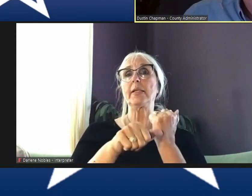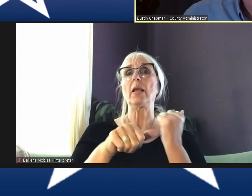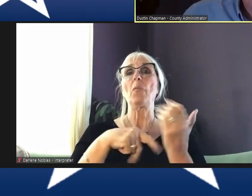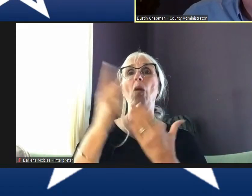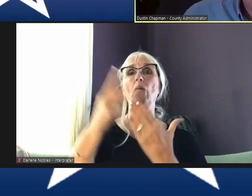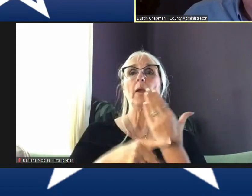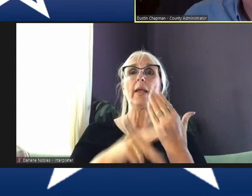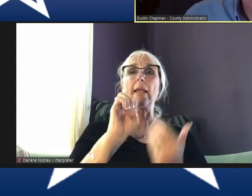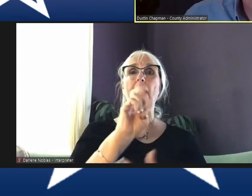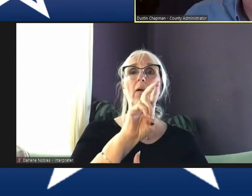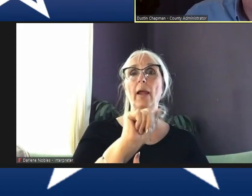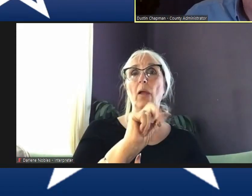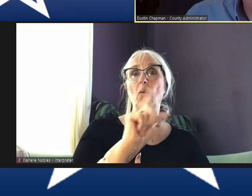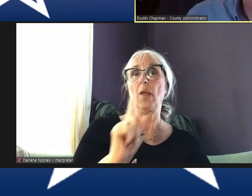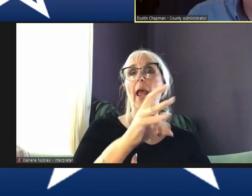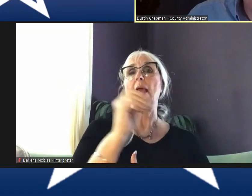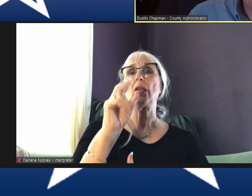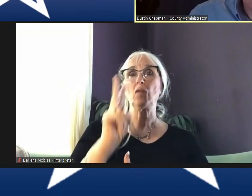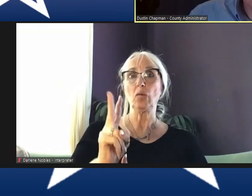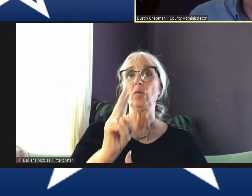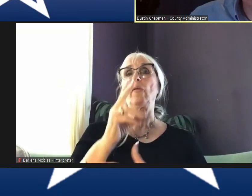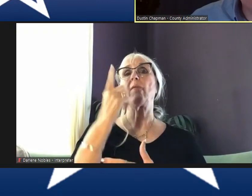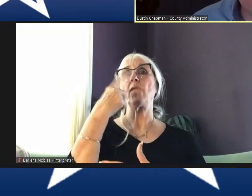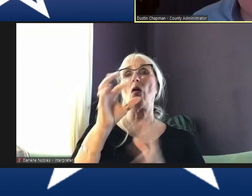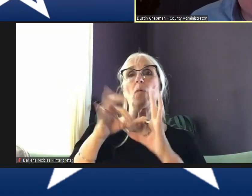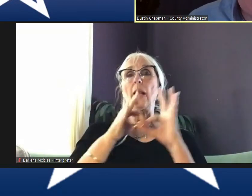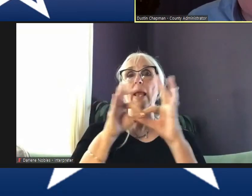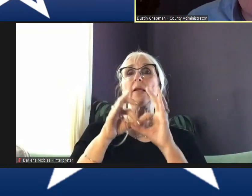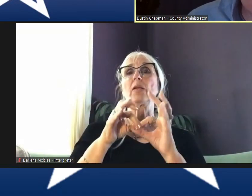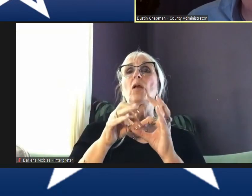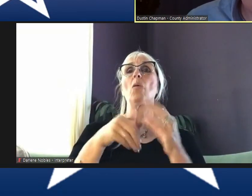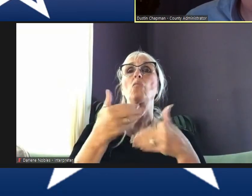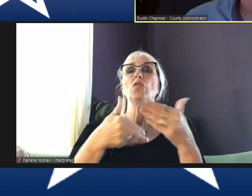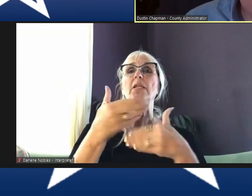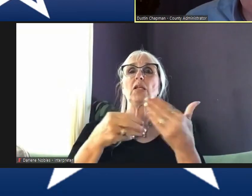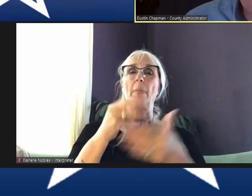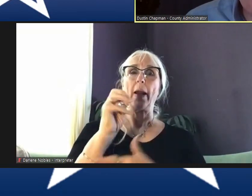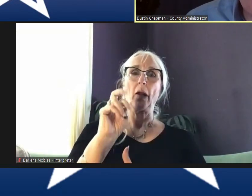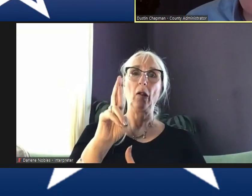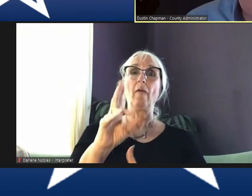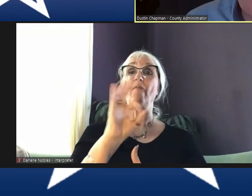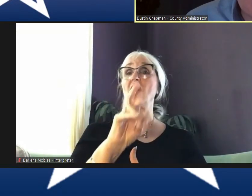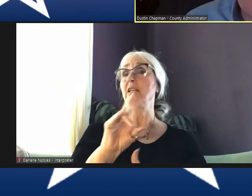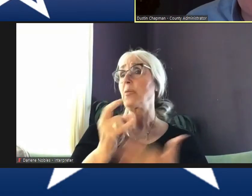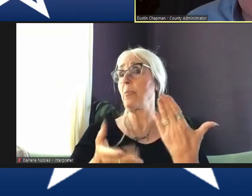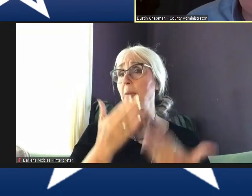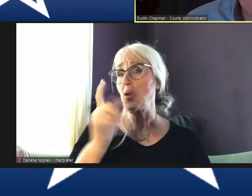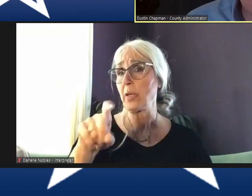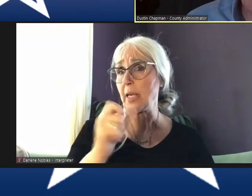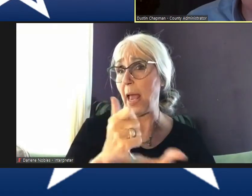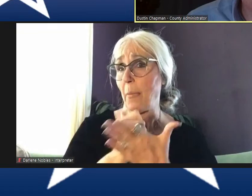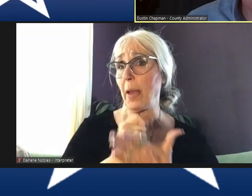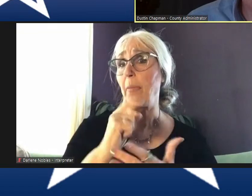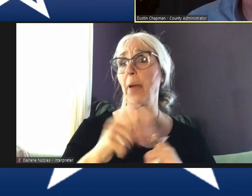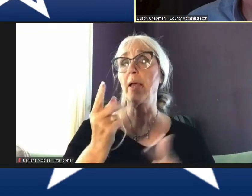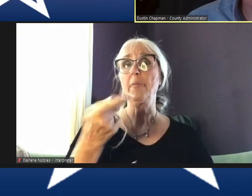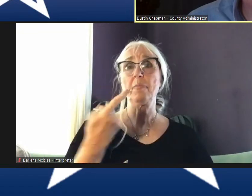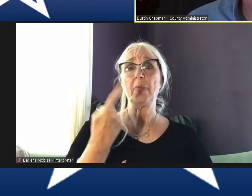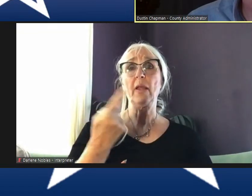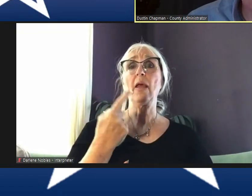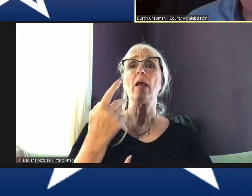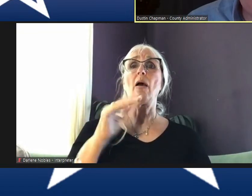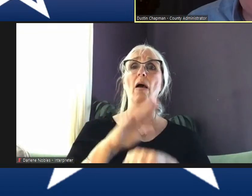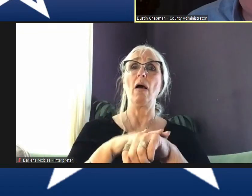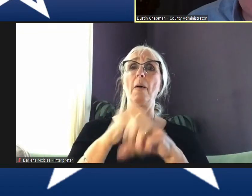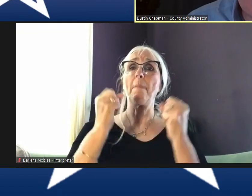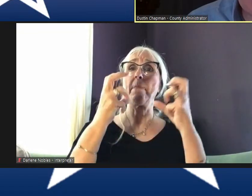and ERA2 and related procedural matters. And Francis might need to help me with this, but she and I were on several